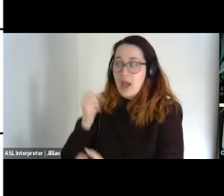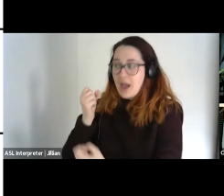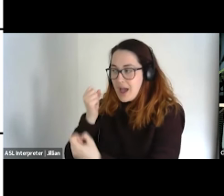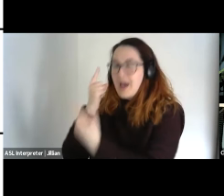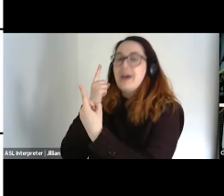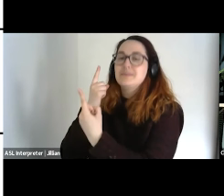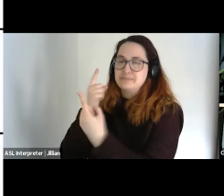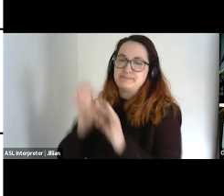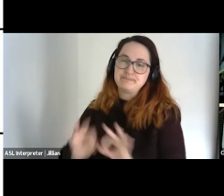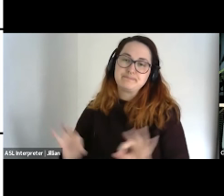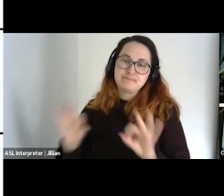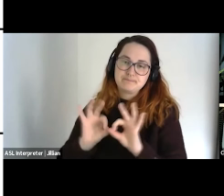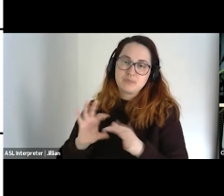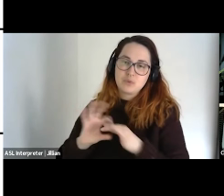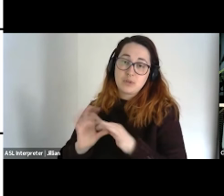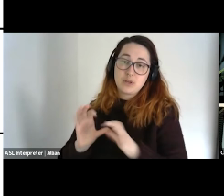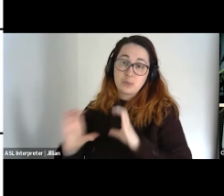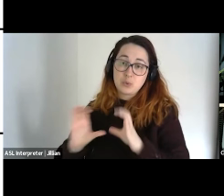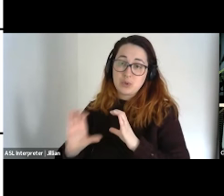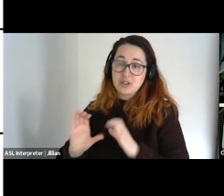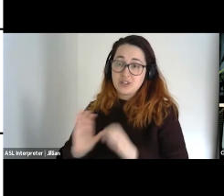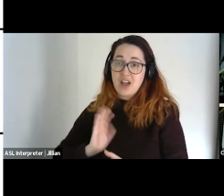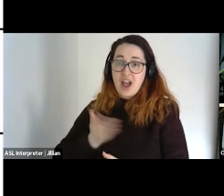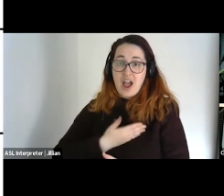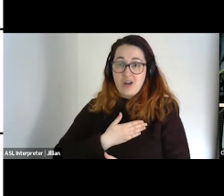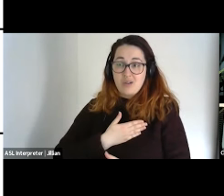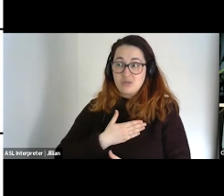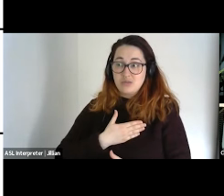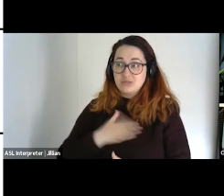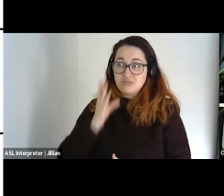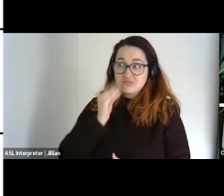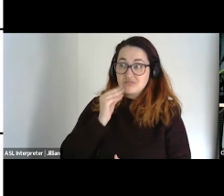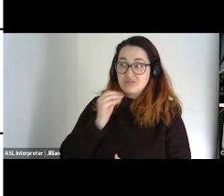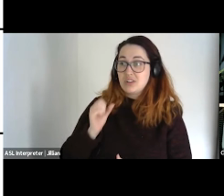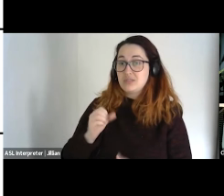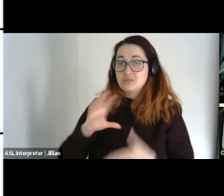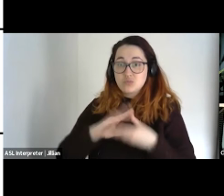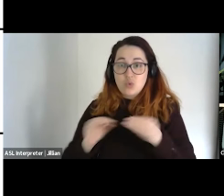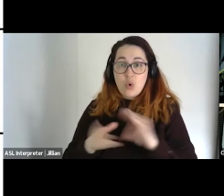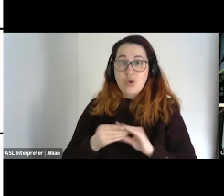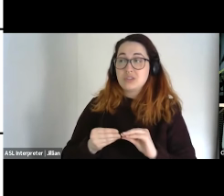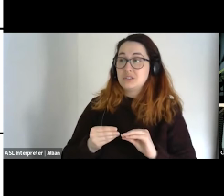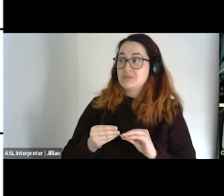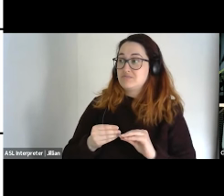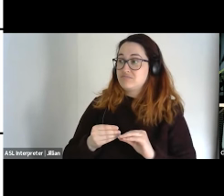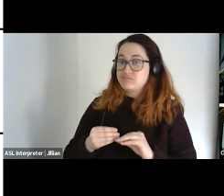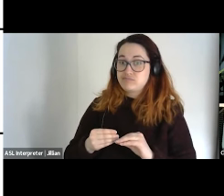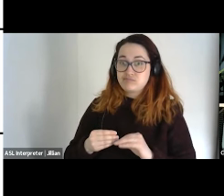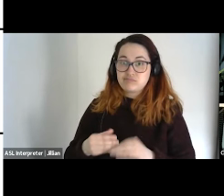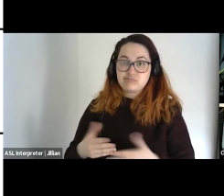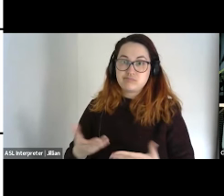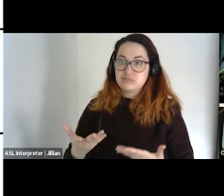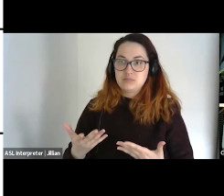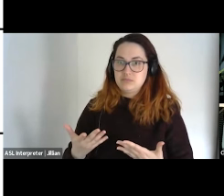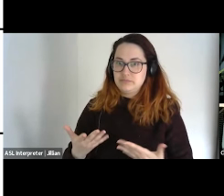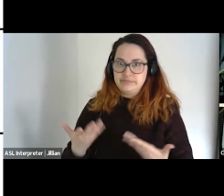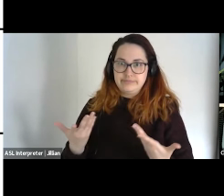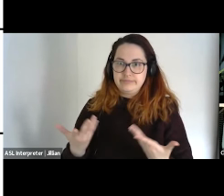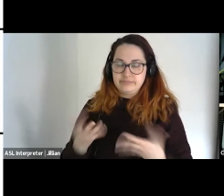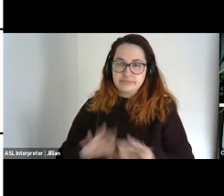communication, because we all have our own individual stories. Every single one of us have our own lived experience and our own lived stories that have shaped